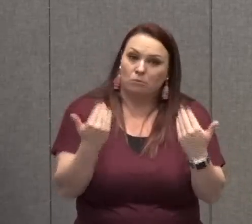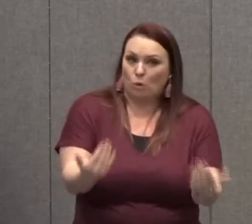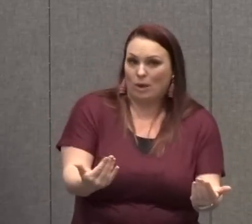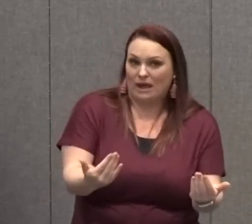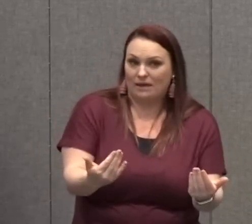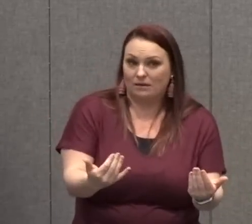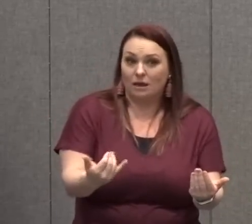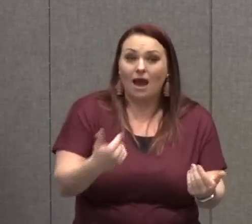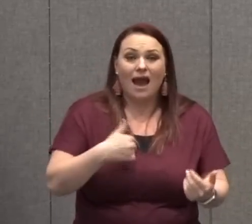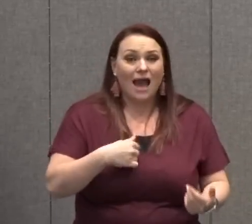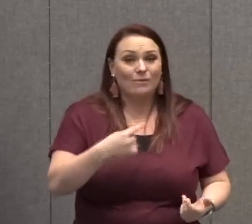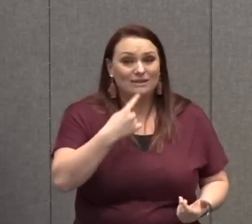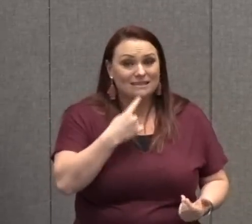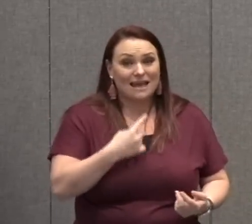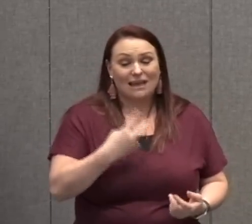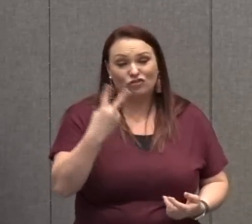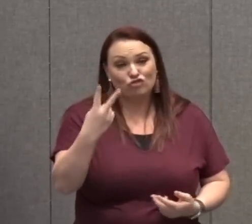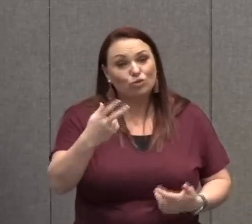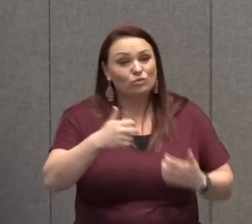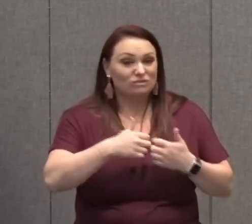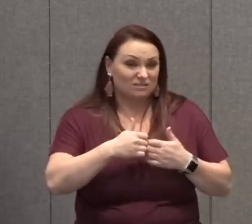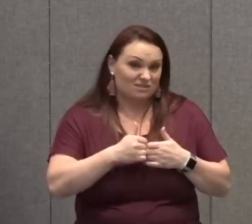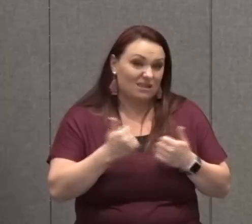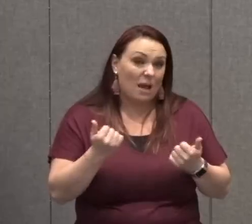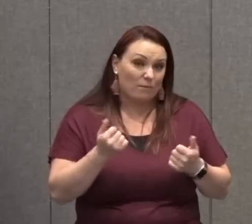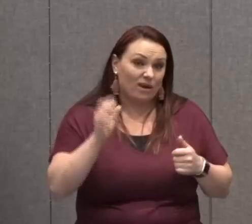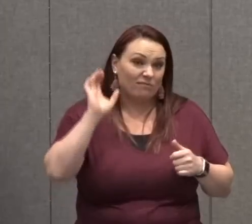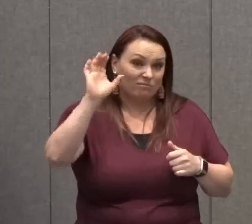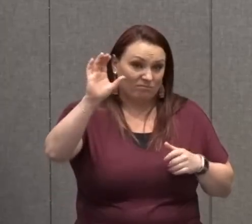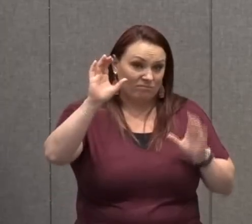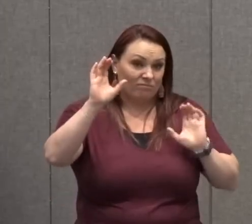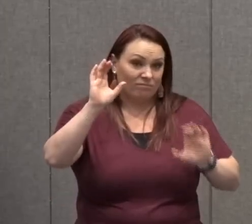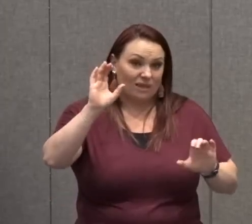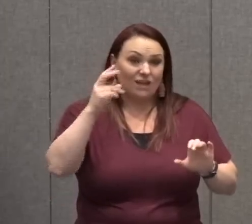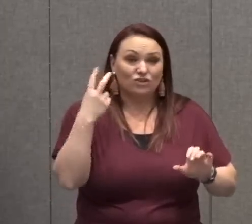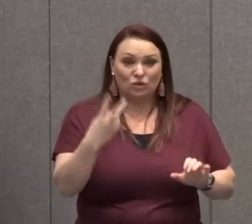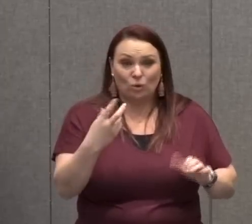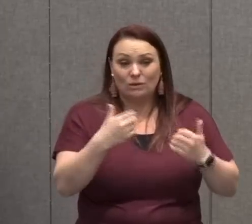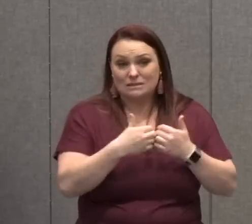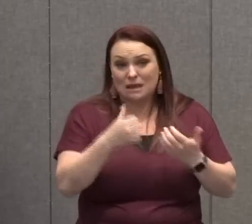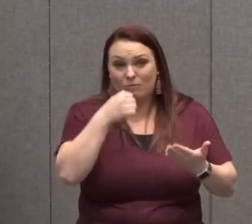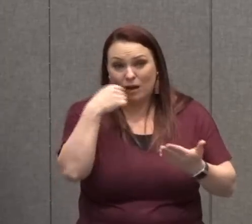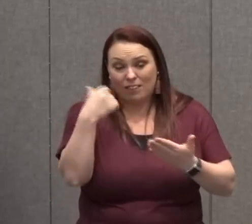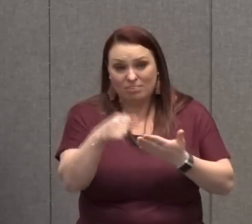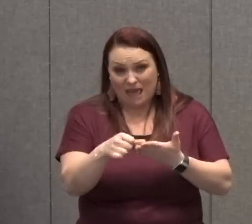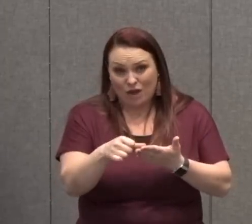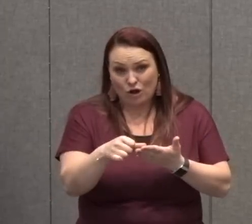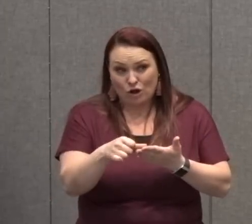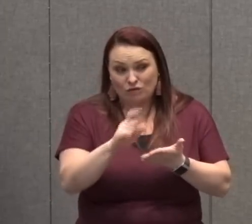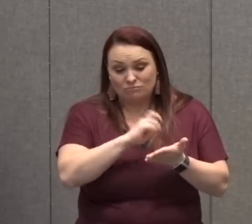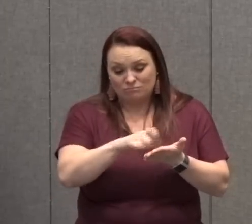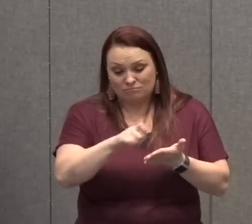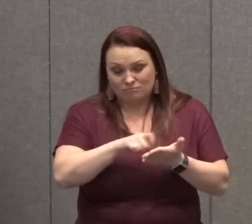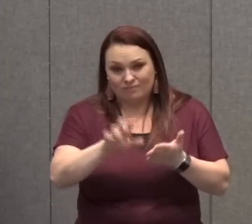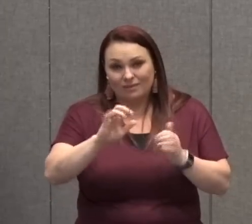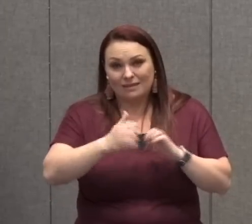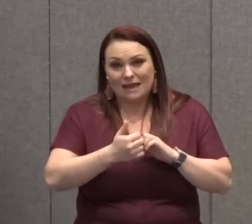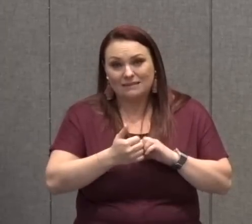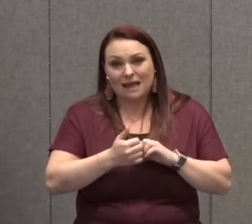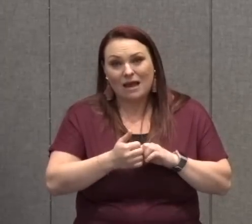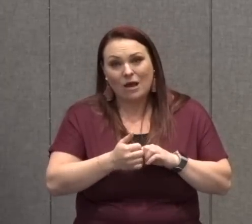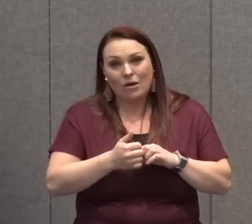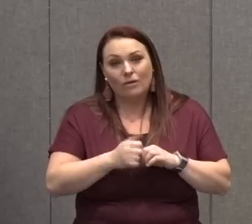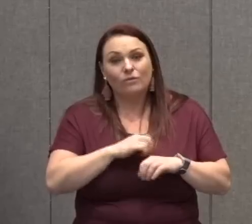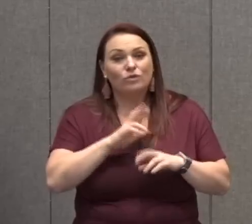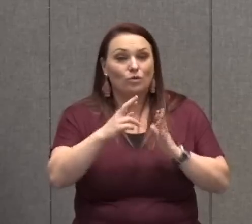okay I would say these are two separate boxes so you need to write two separate letters okay that's how the rules would probably go